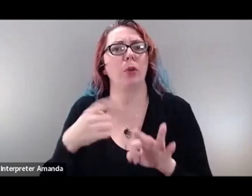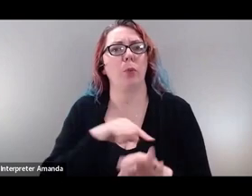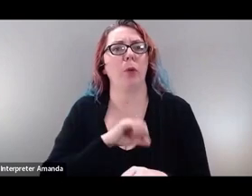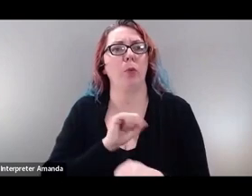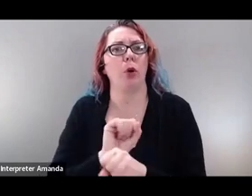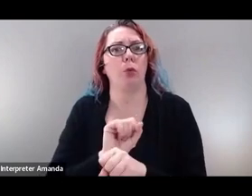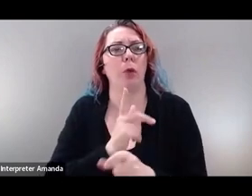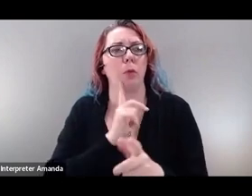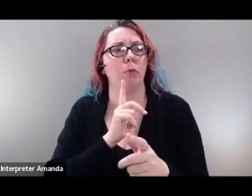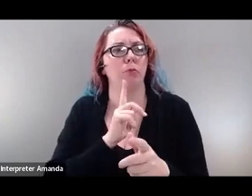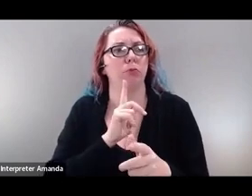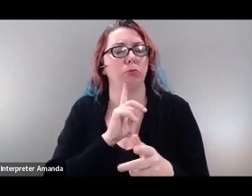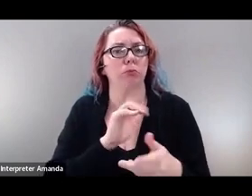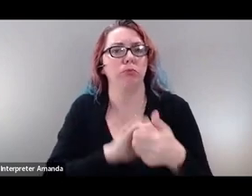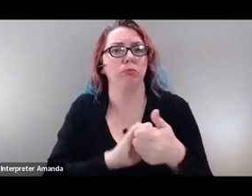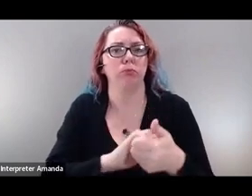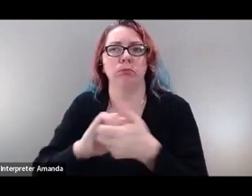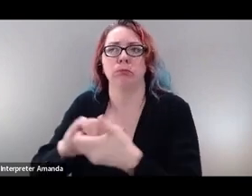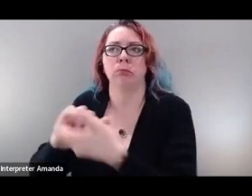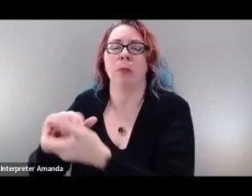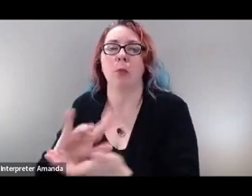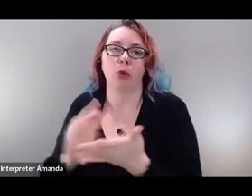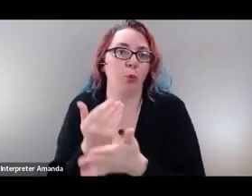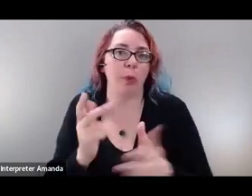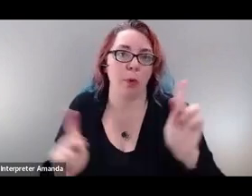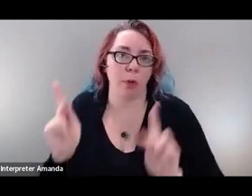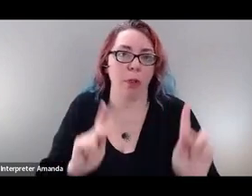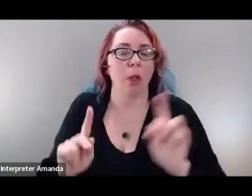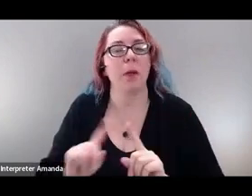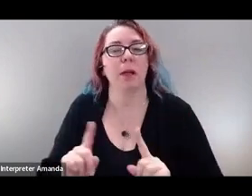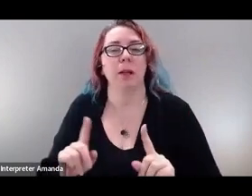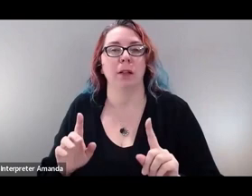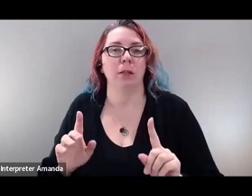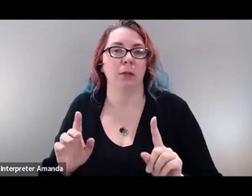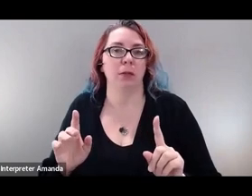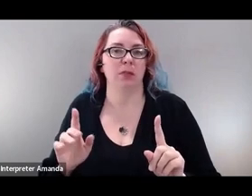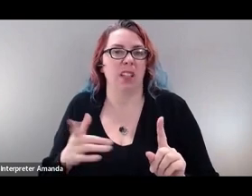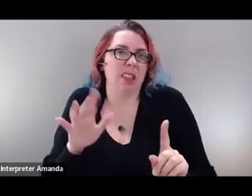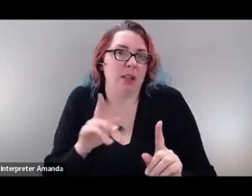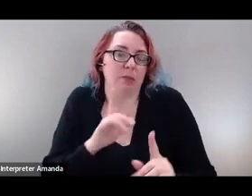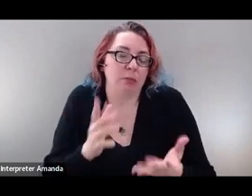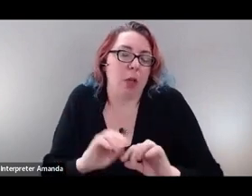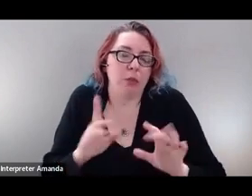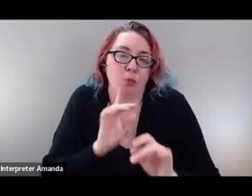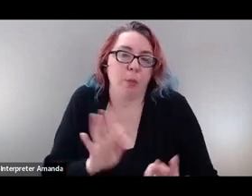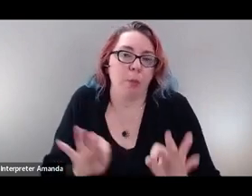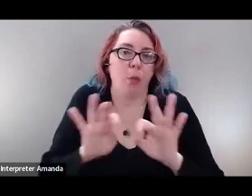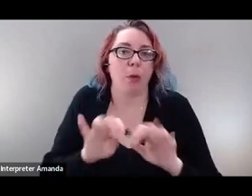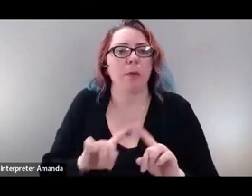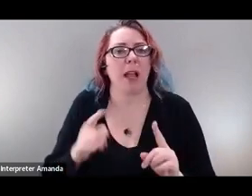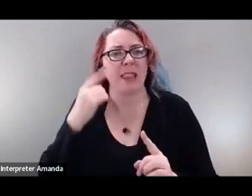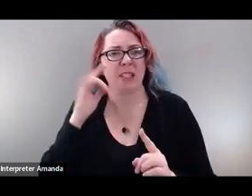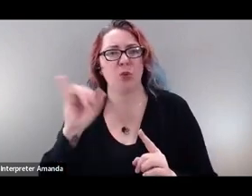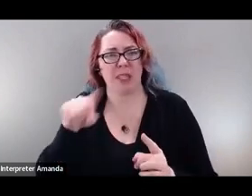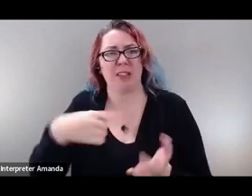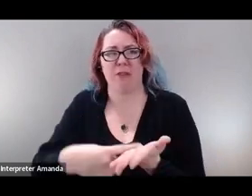think that there's something really amazing and exciting and inspiring about this conversation itself as a way to kind of remind ourselves too,